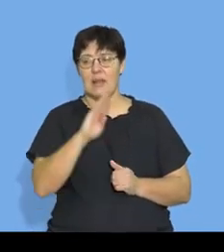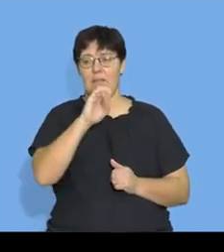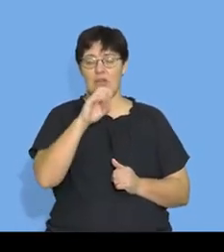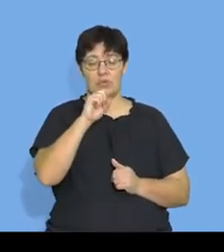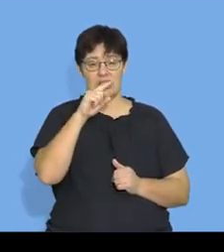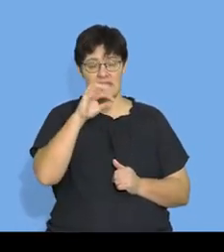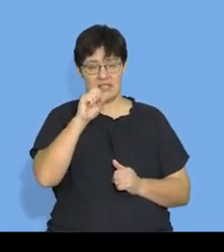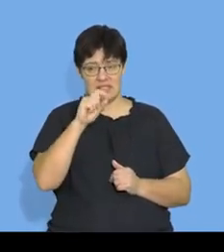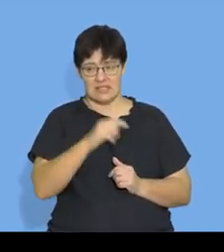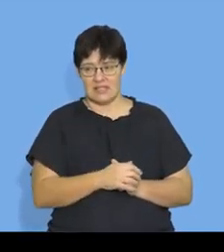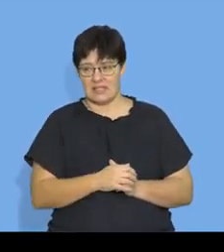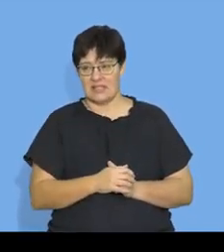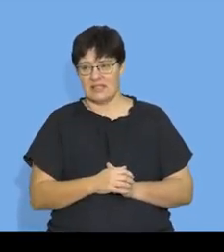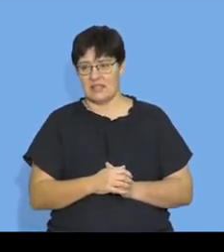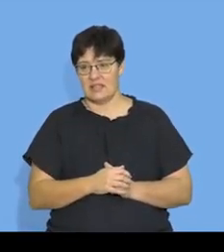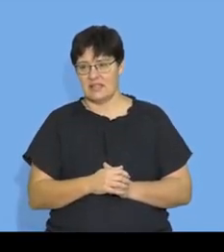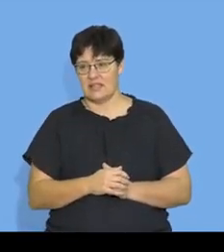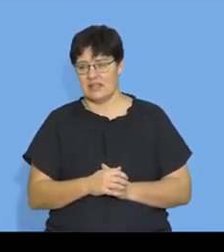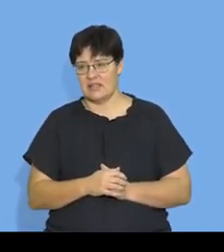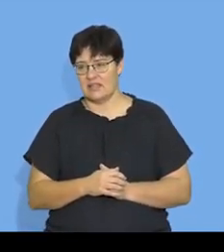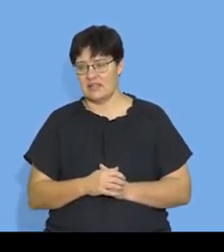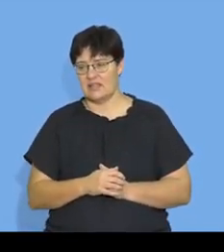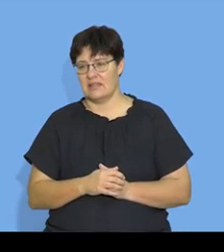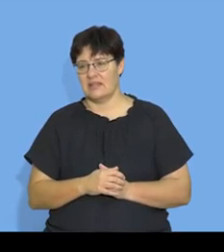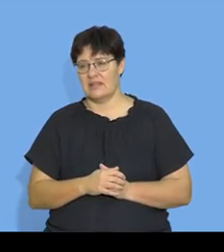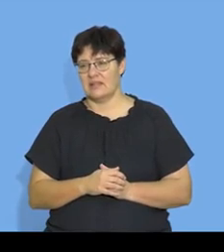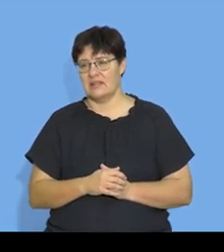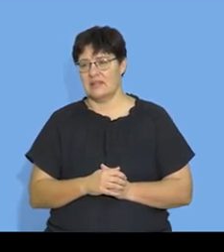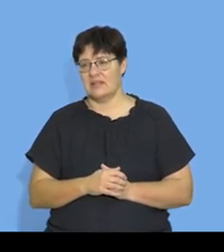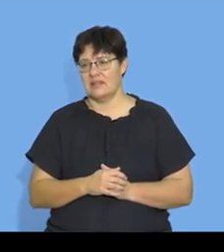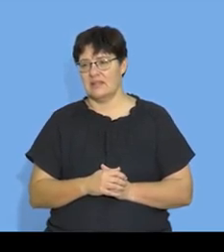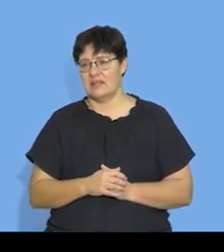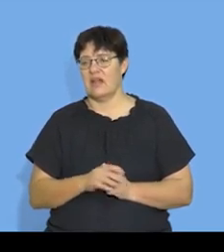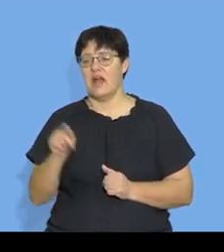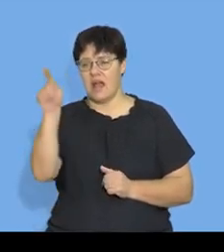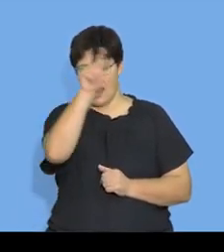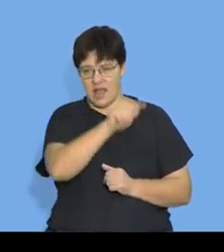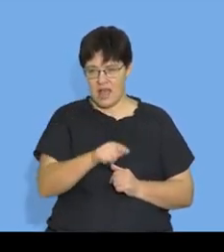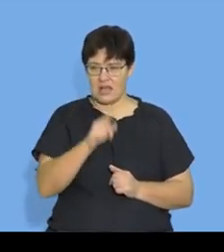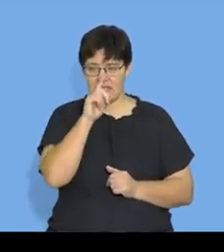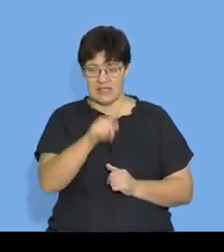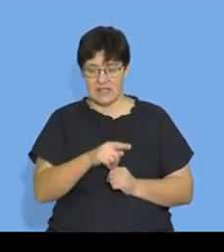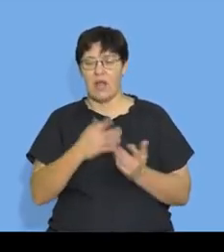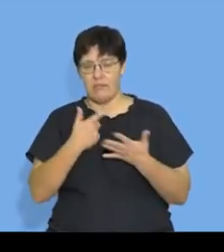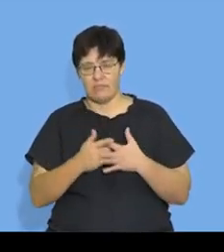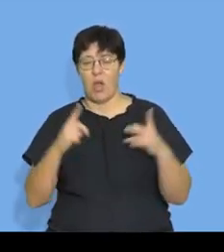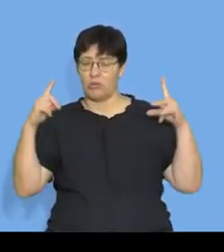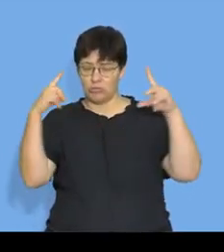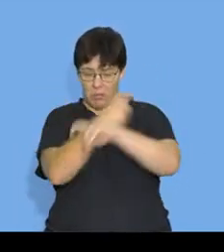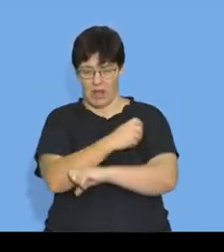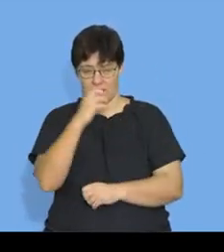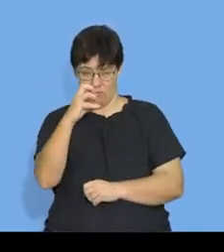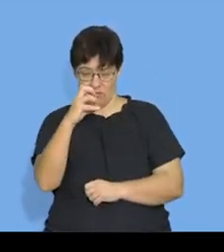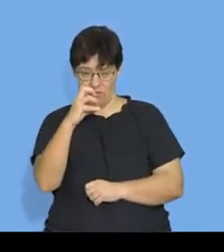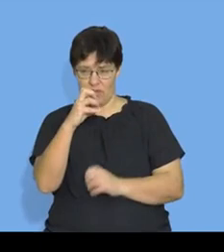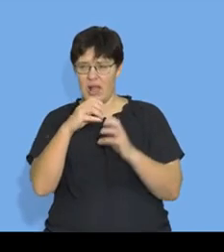the blastocyst. I'm going to change my pen because that's red and I'll make that a bit more clear for you. We're seeing this blastocyst, guys, which is a